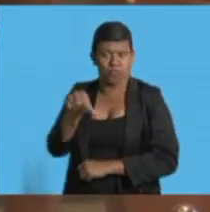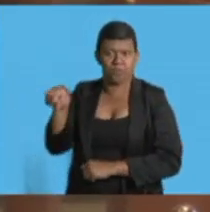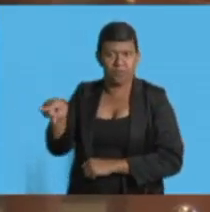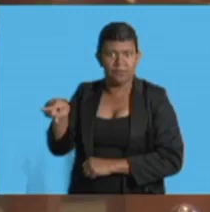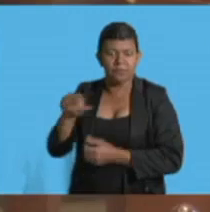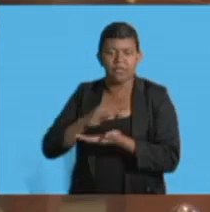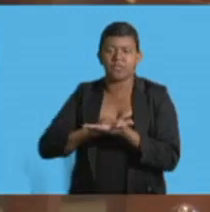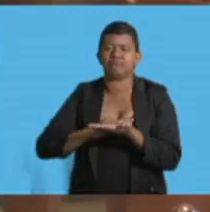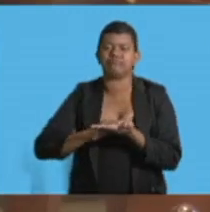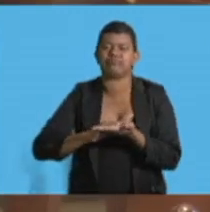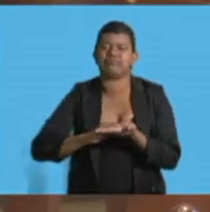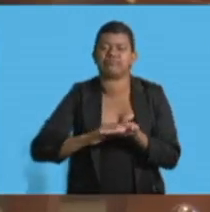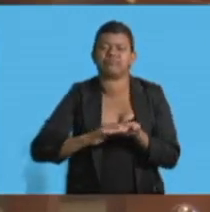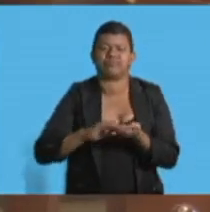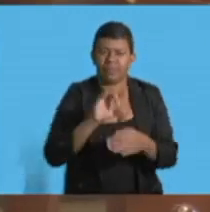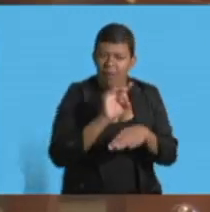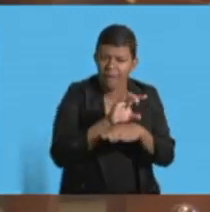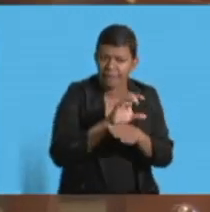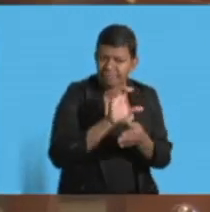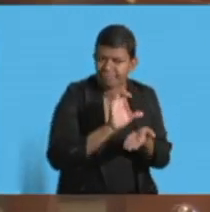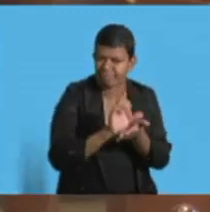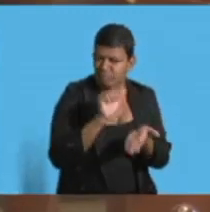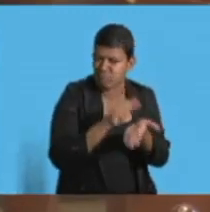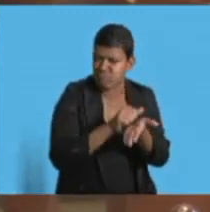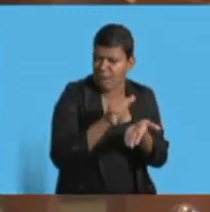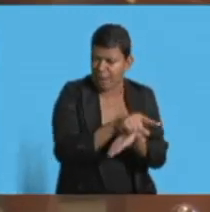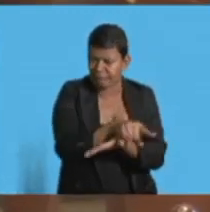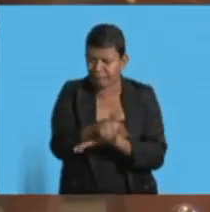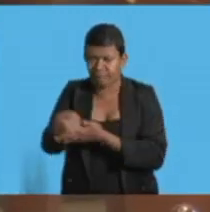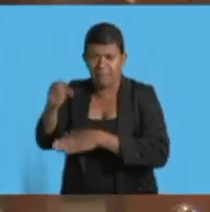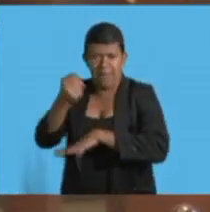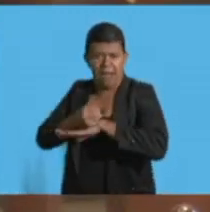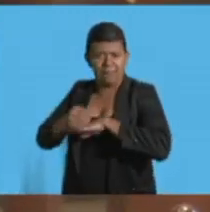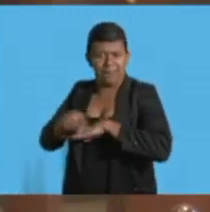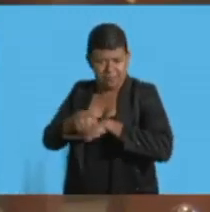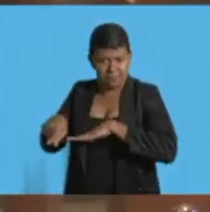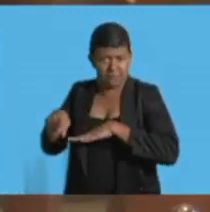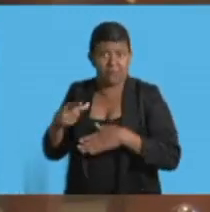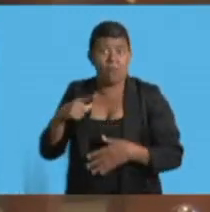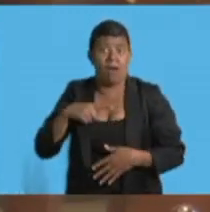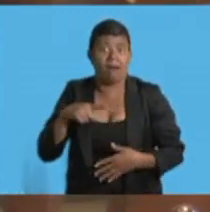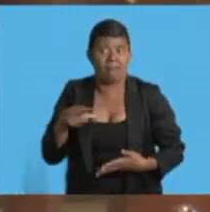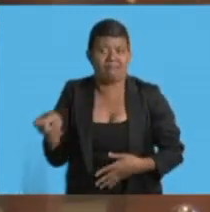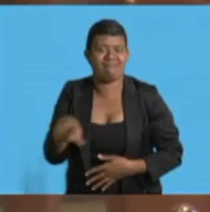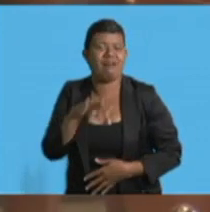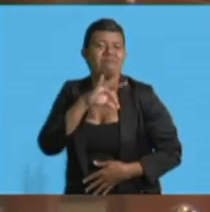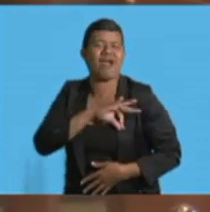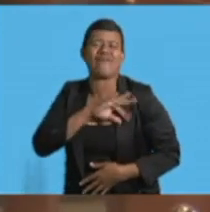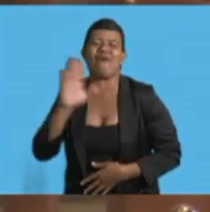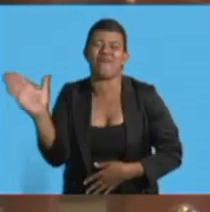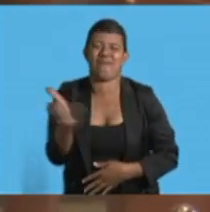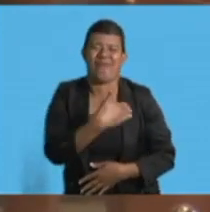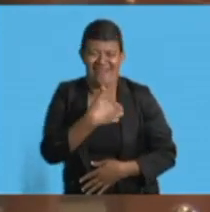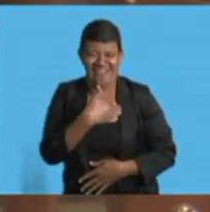advise accordingly for the benefit of the whole nation and its people.